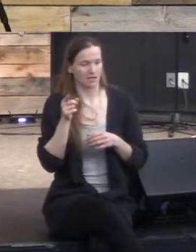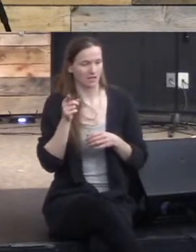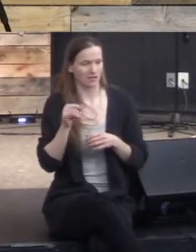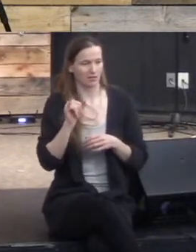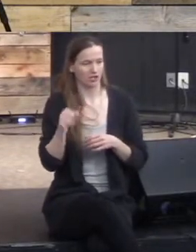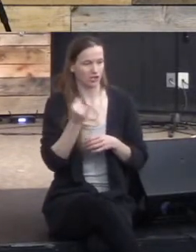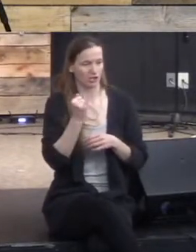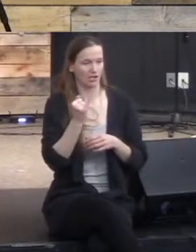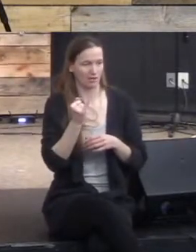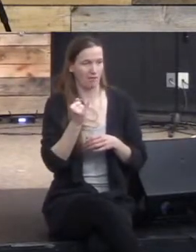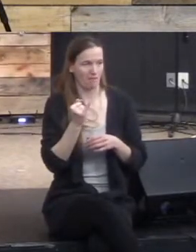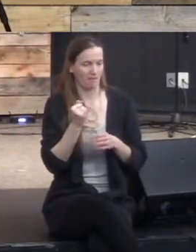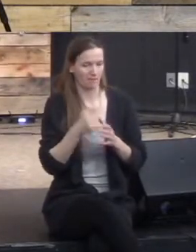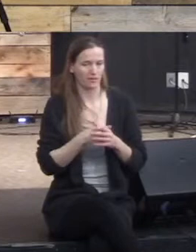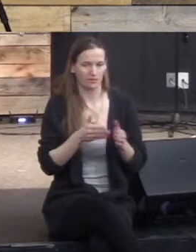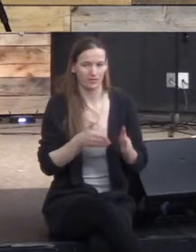with.